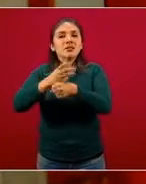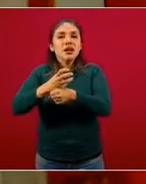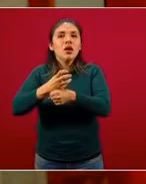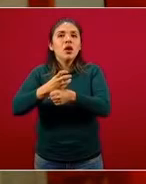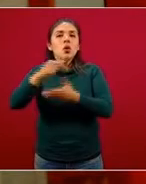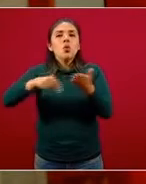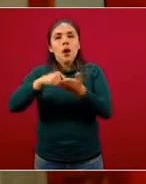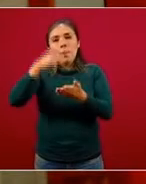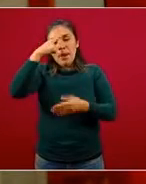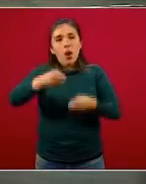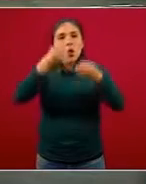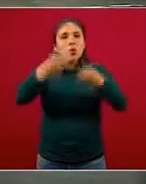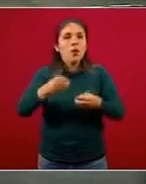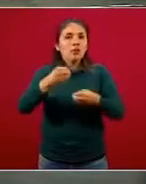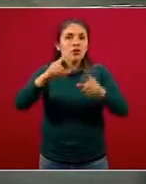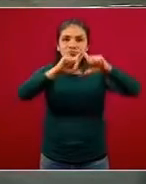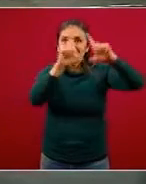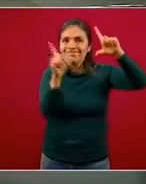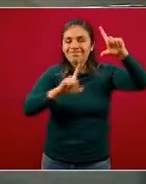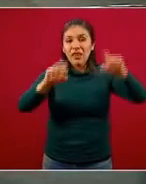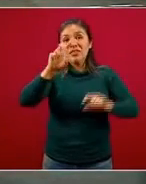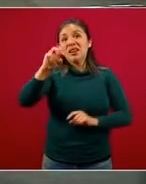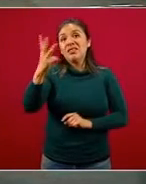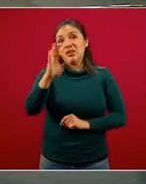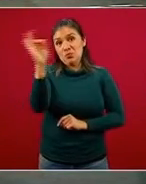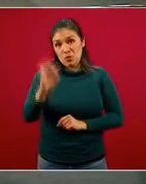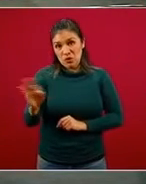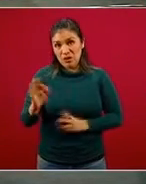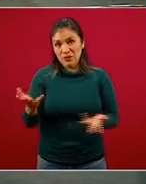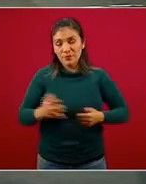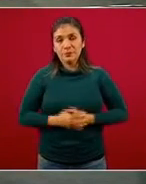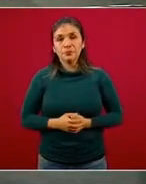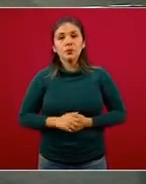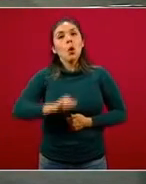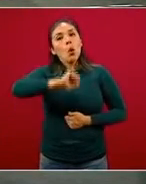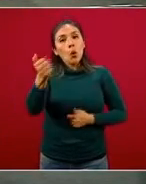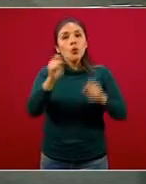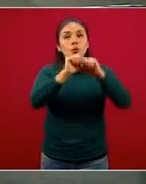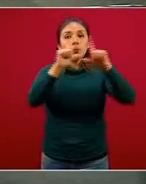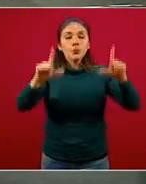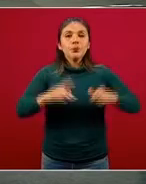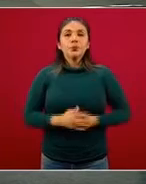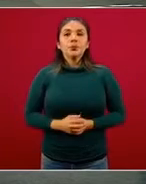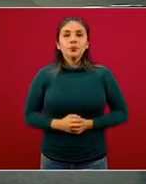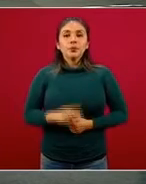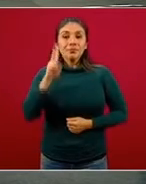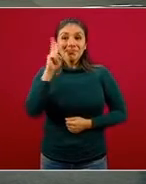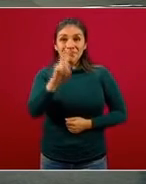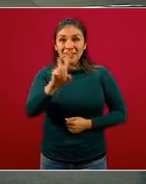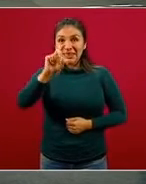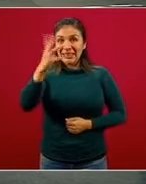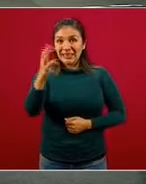So basically one-third of the special